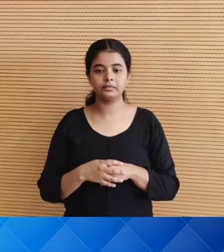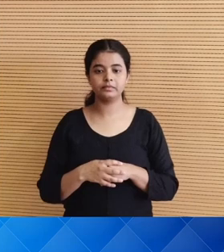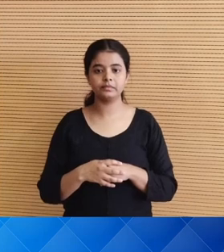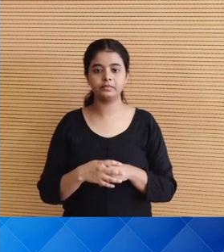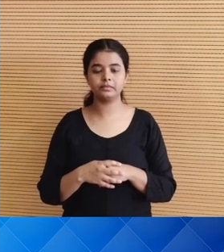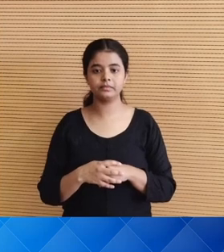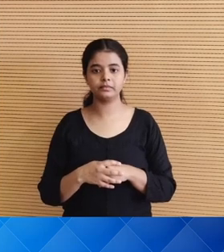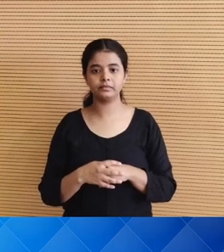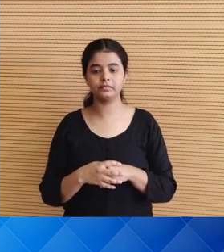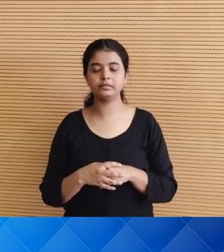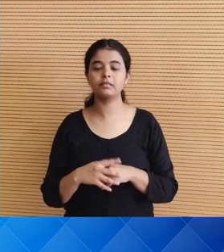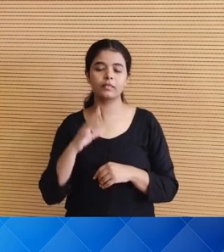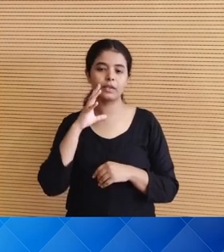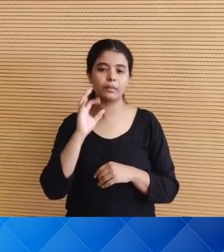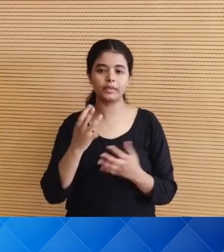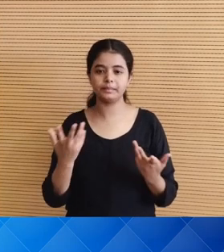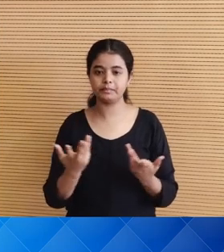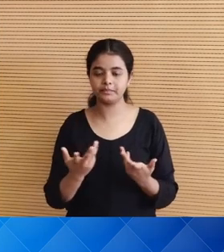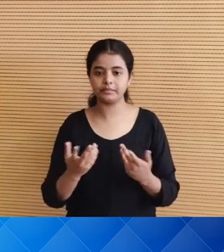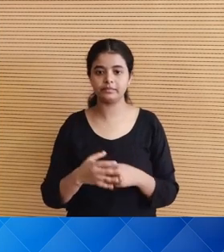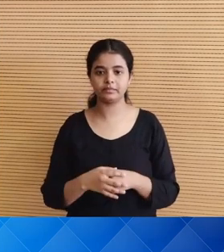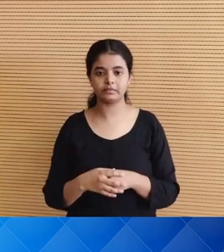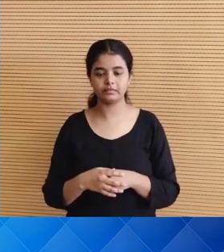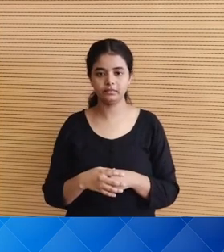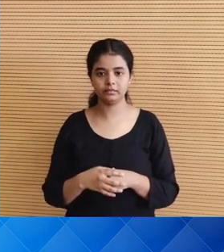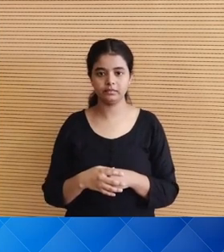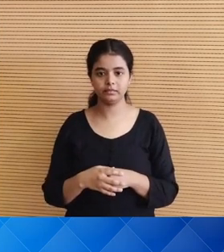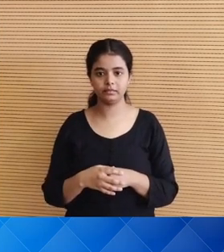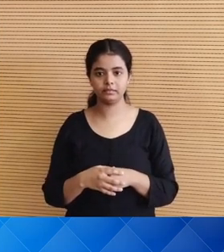Apart from that, it is very important.